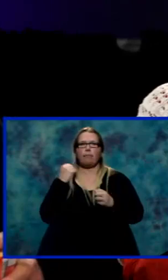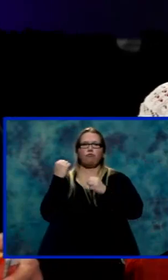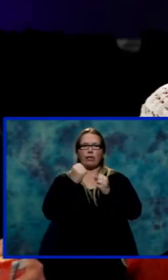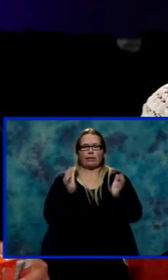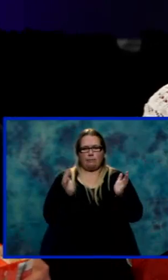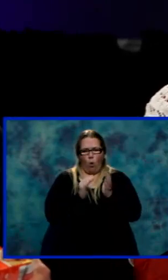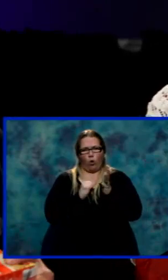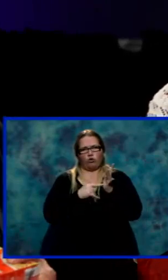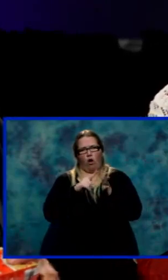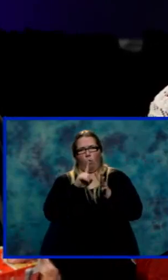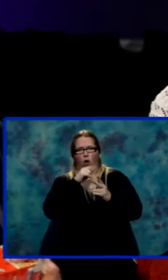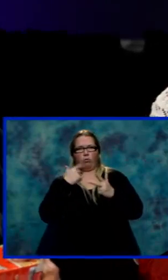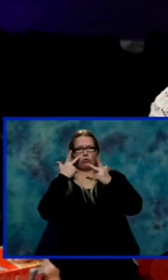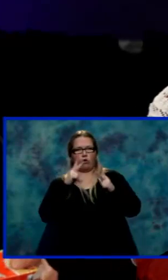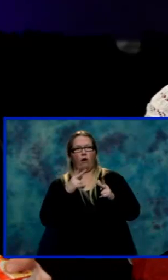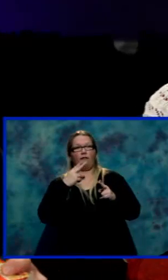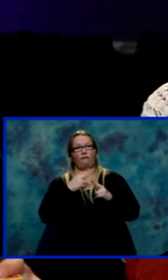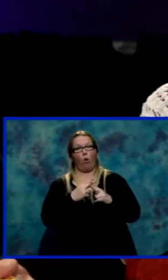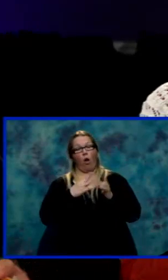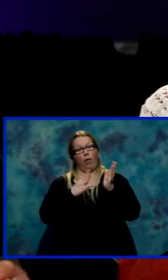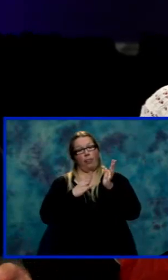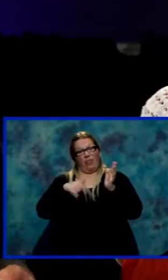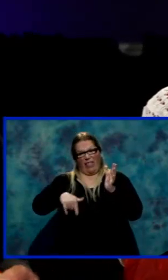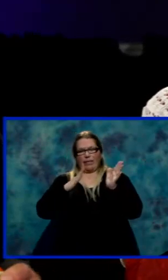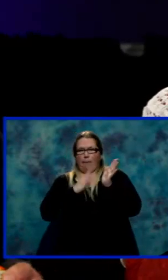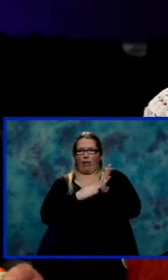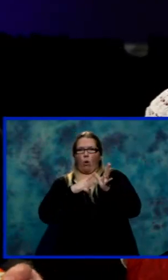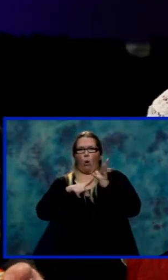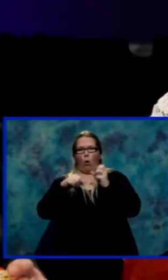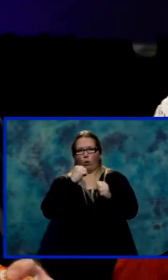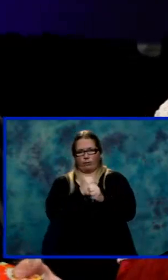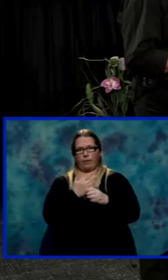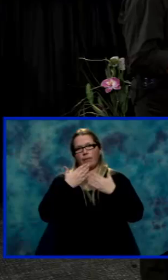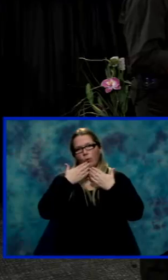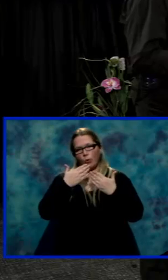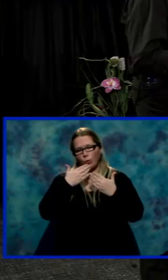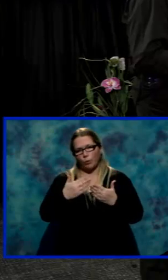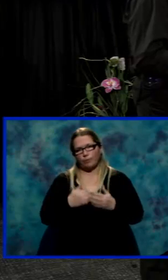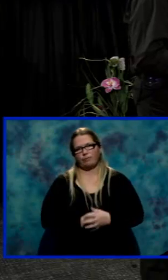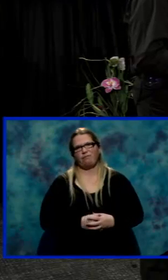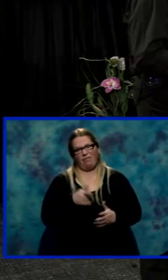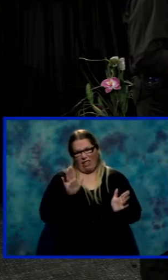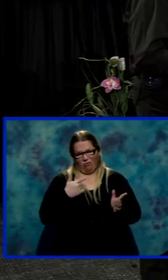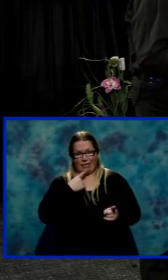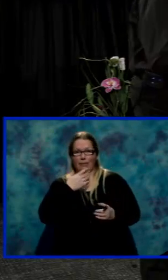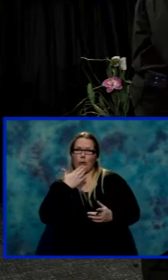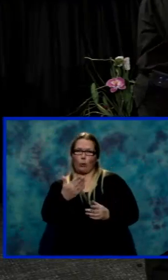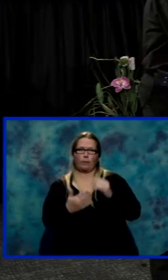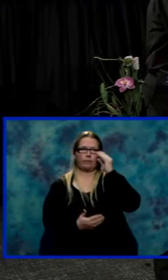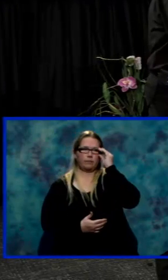be very much appreciated for the month of August, if we could. Thank you very much. That's it. That's my part.